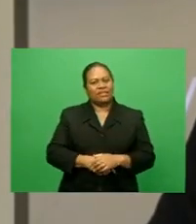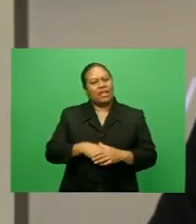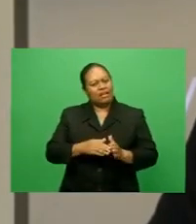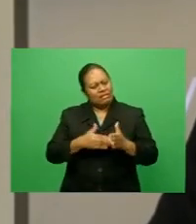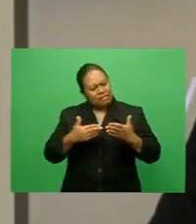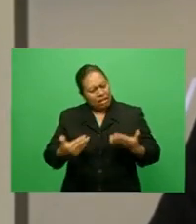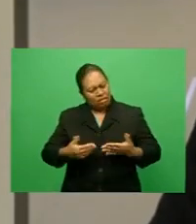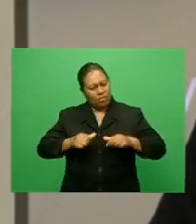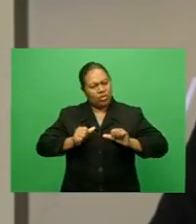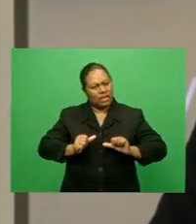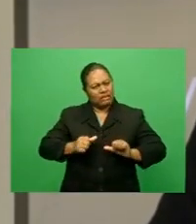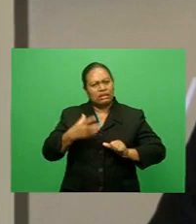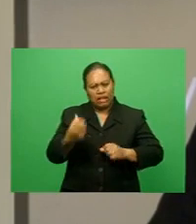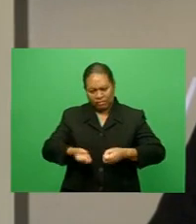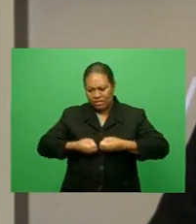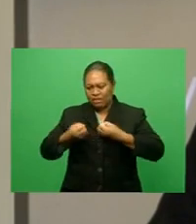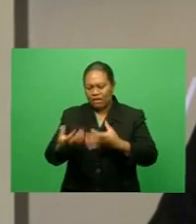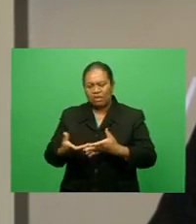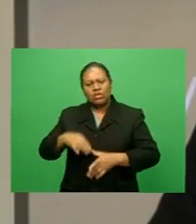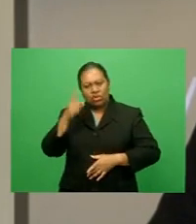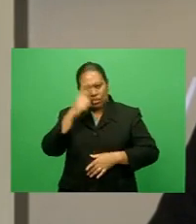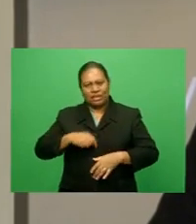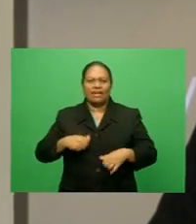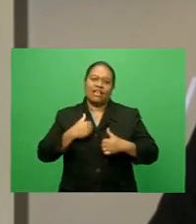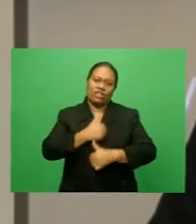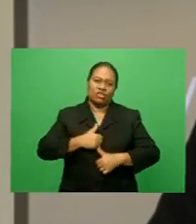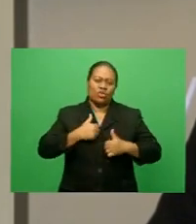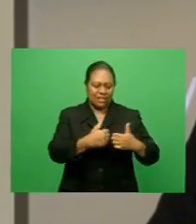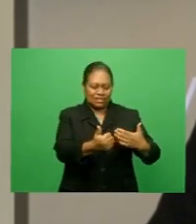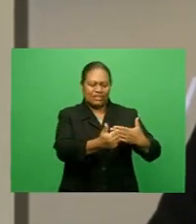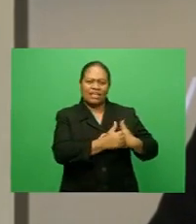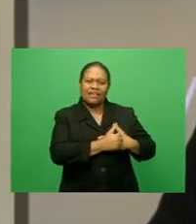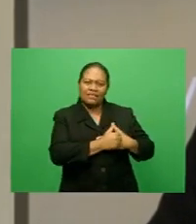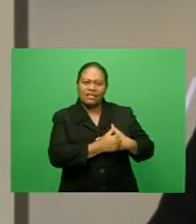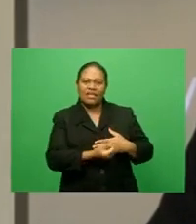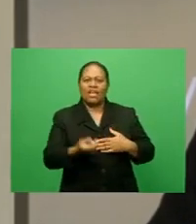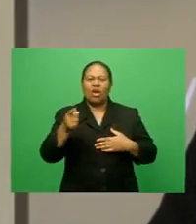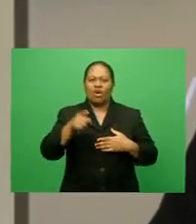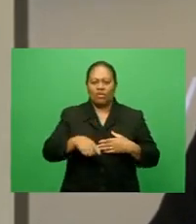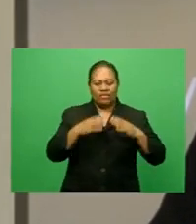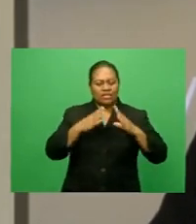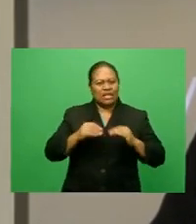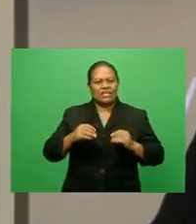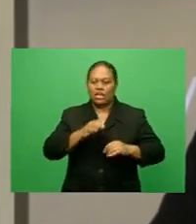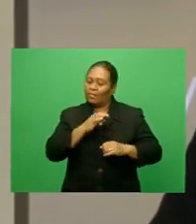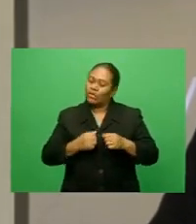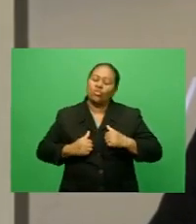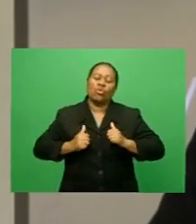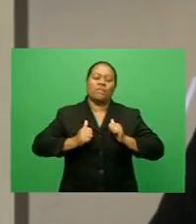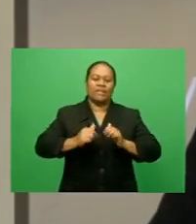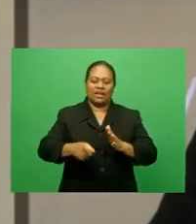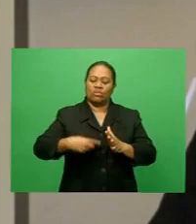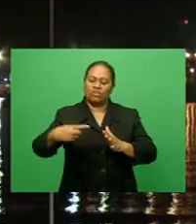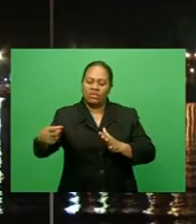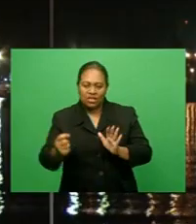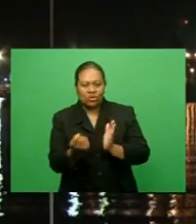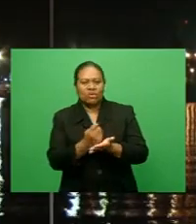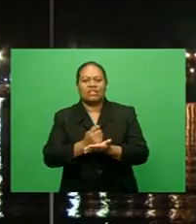available to assist them to enjoy their sexual life safely and reasonably while they complete school or tertiary